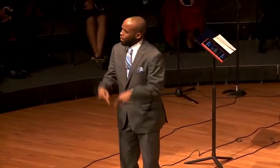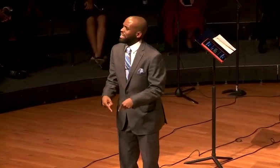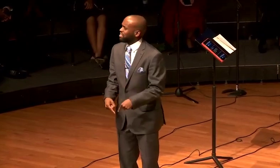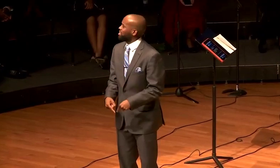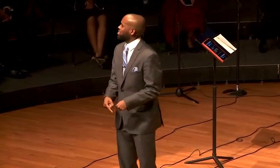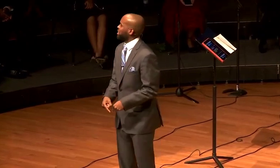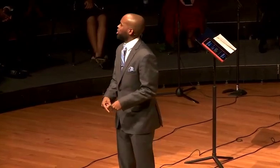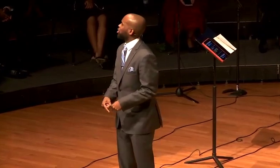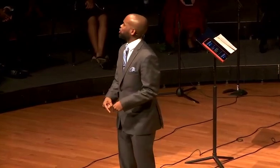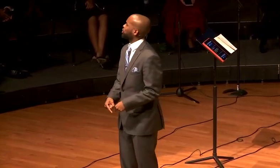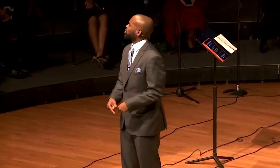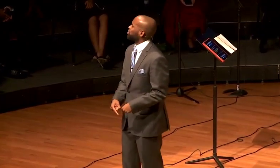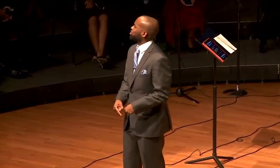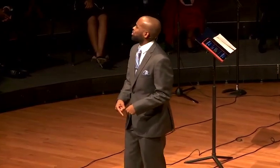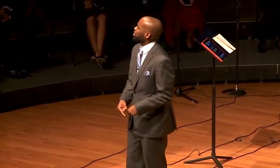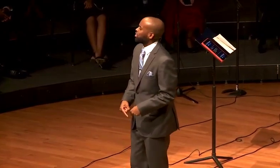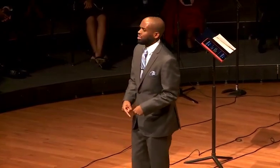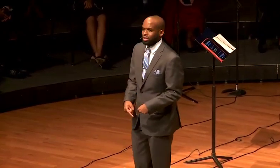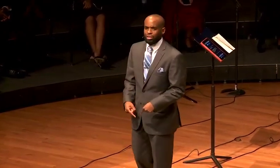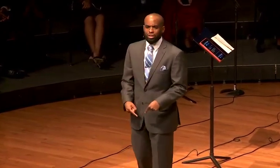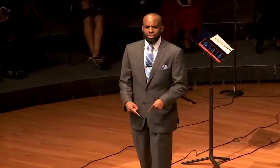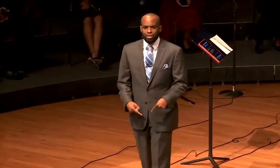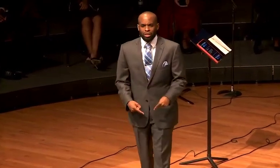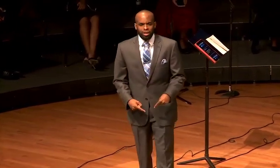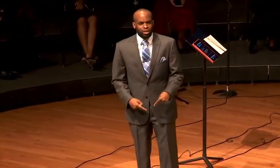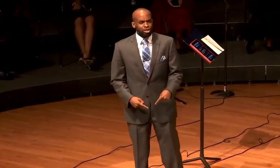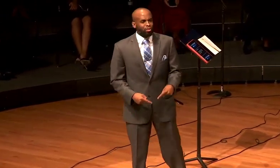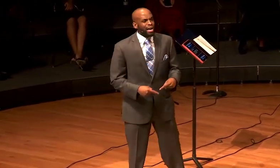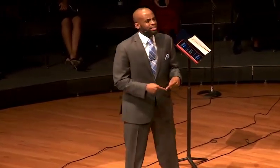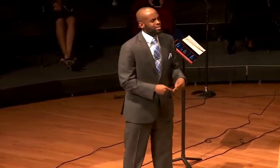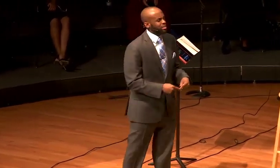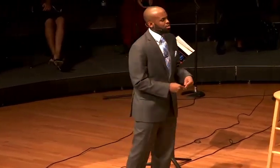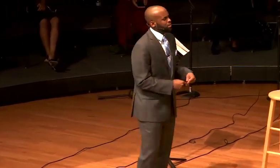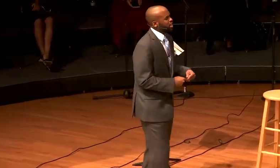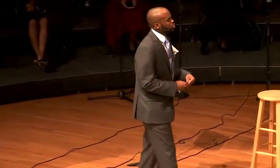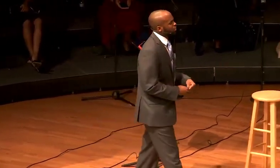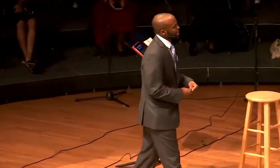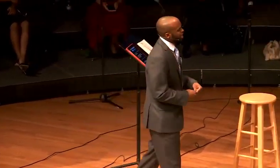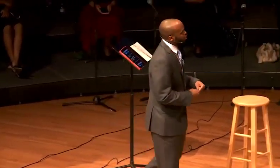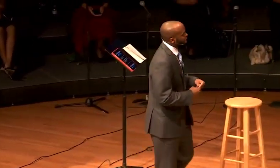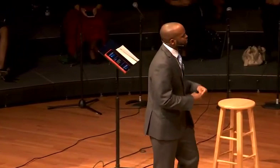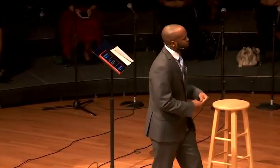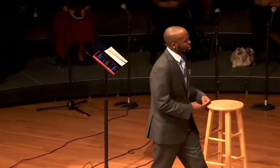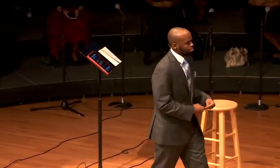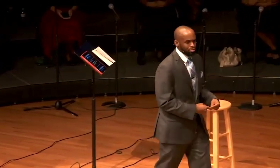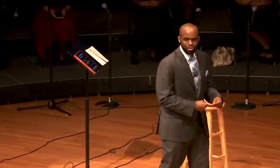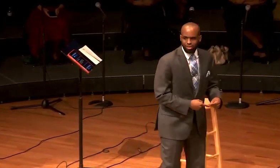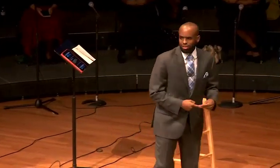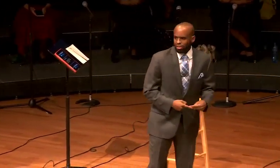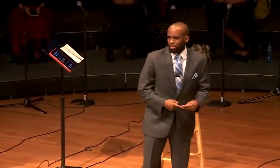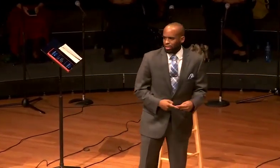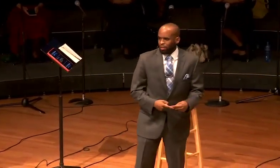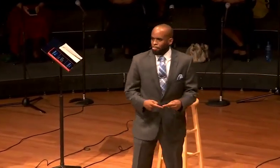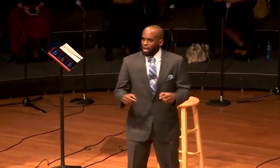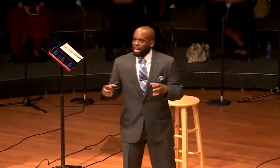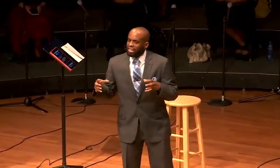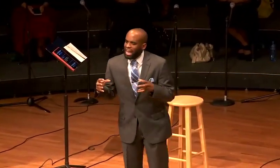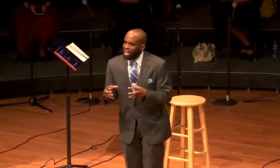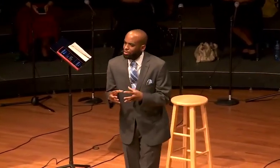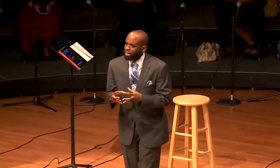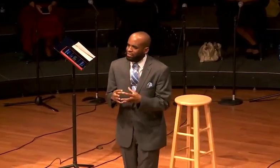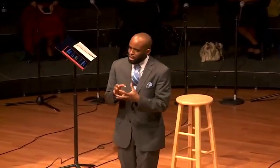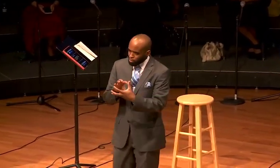There's a crisis in our church. The crisis is because we got away from